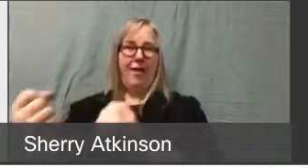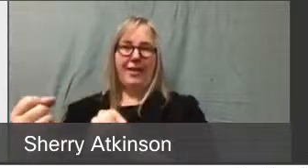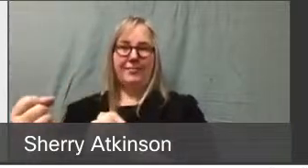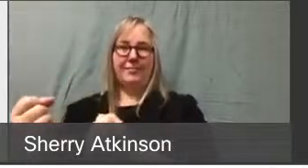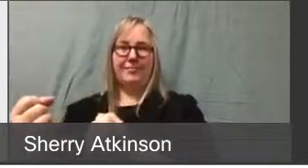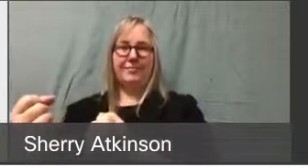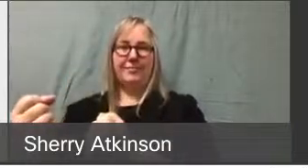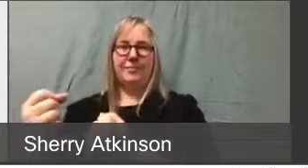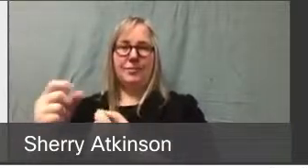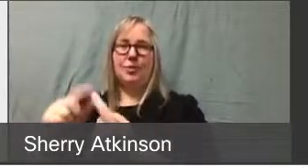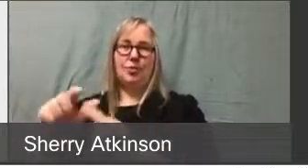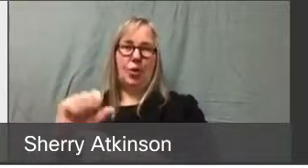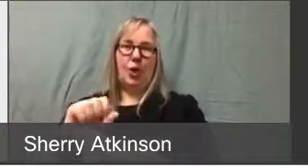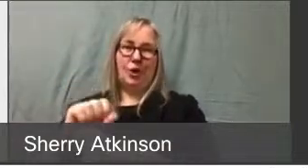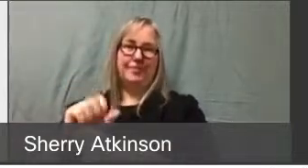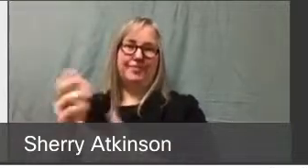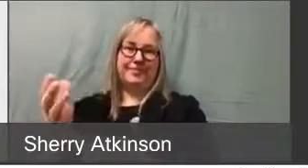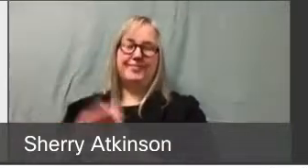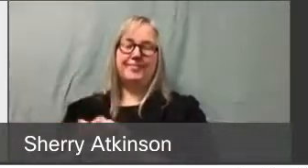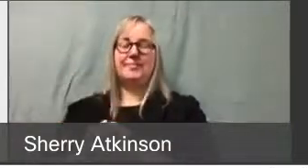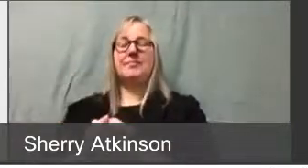to his work. So